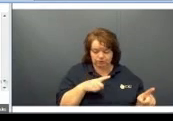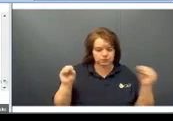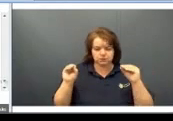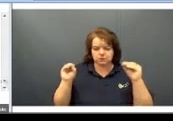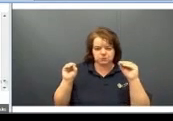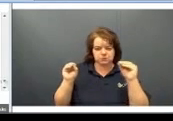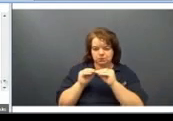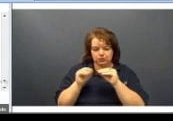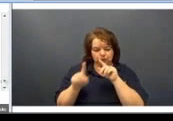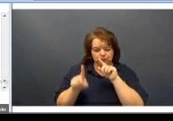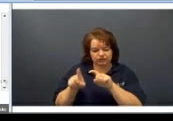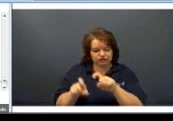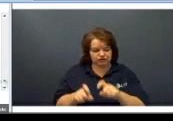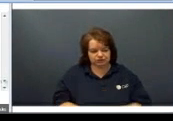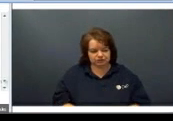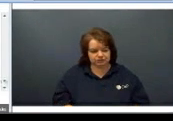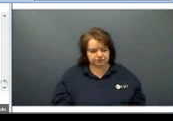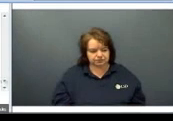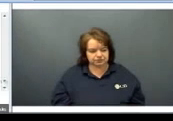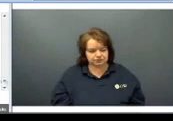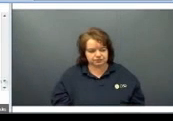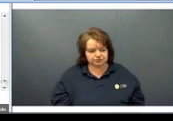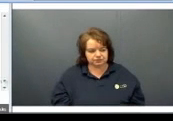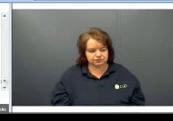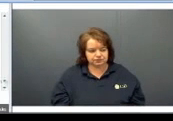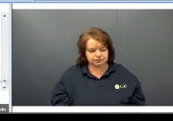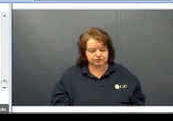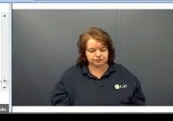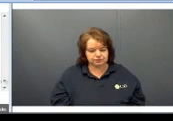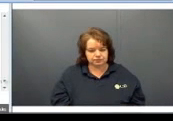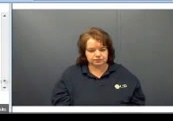Did you say is there one more question? No, there's not.